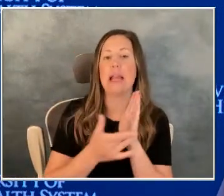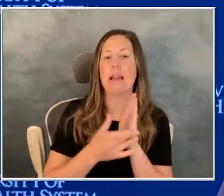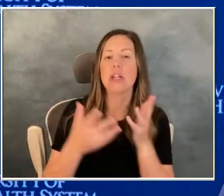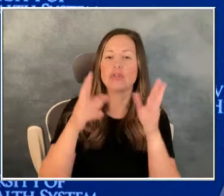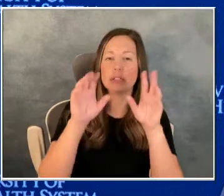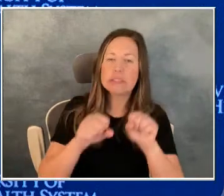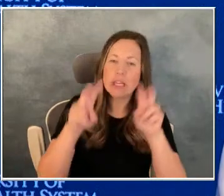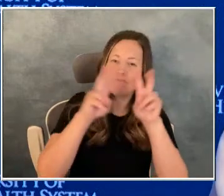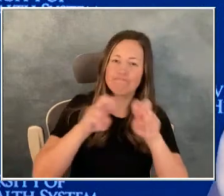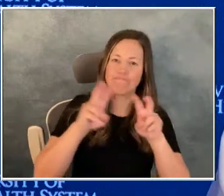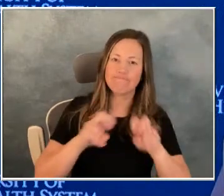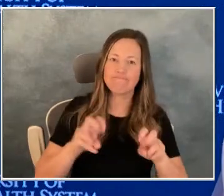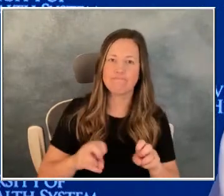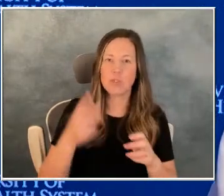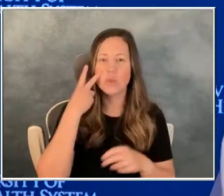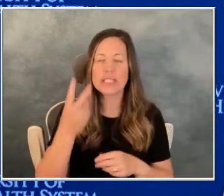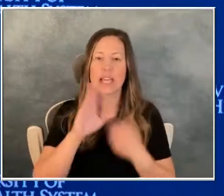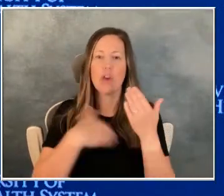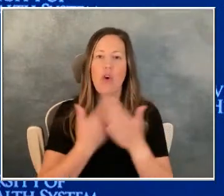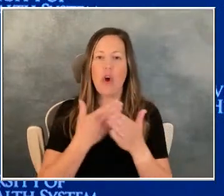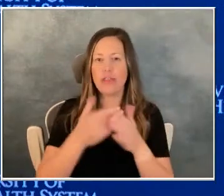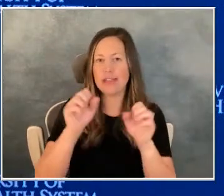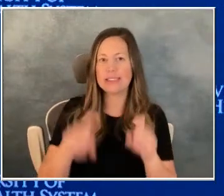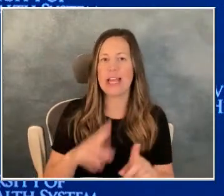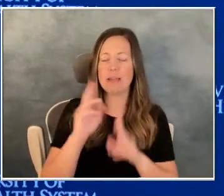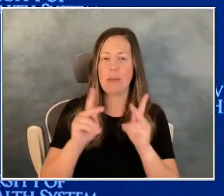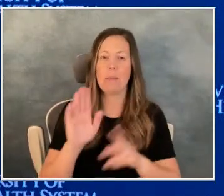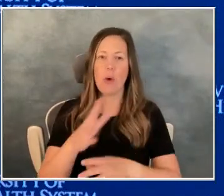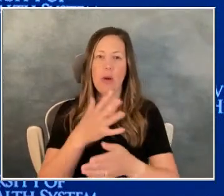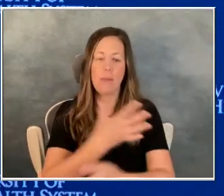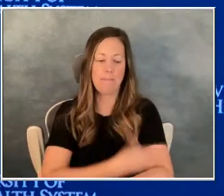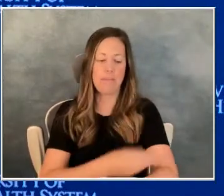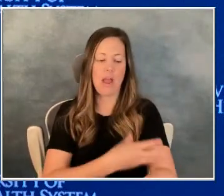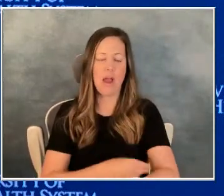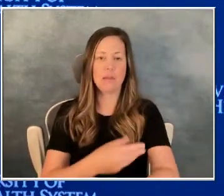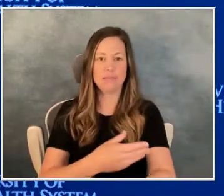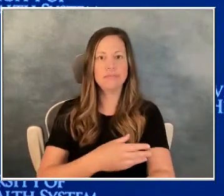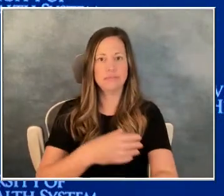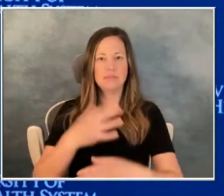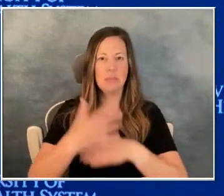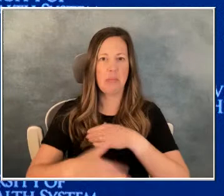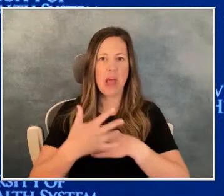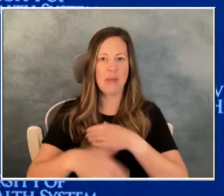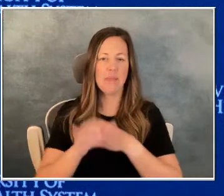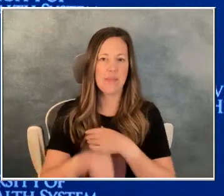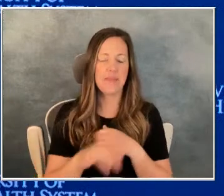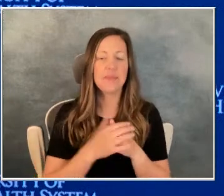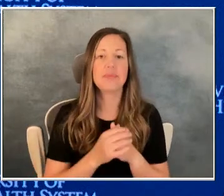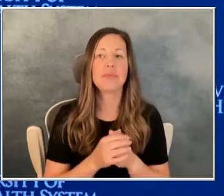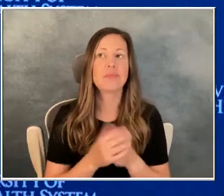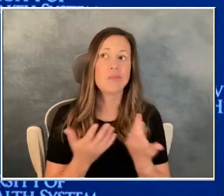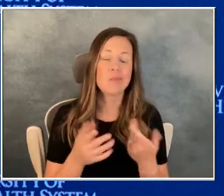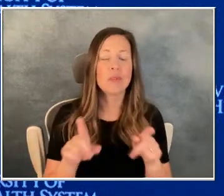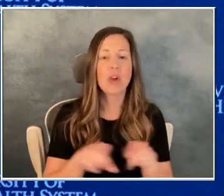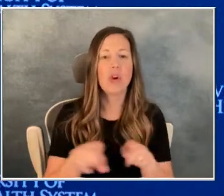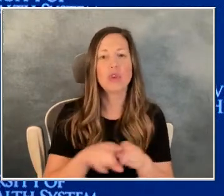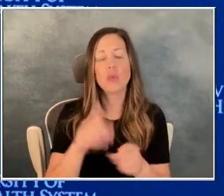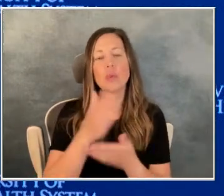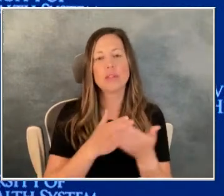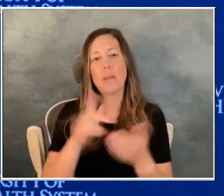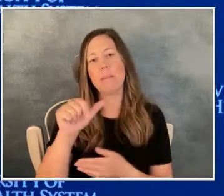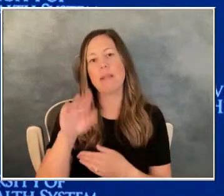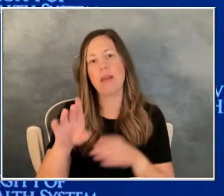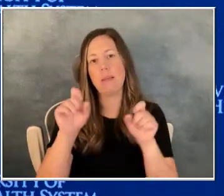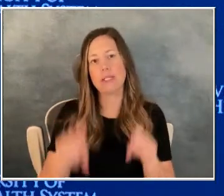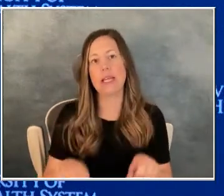the smears of people's blood, so blood samples, to look for those parasites in general. There is also some lab tests that we can